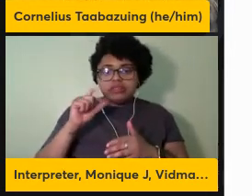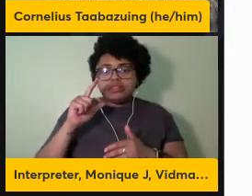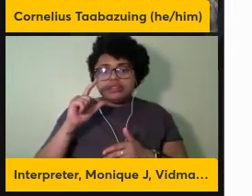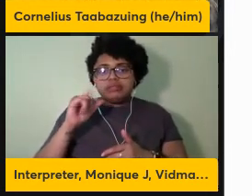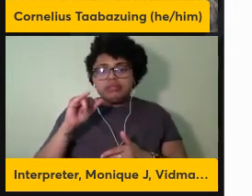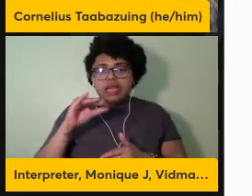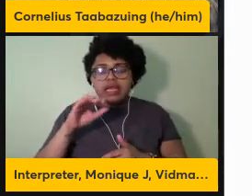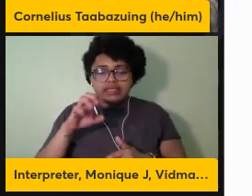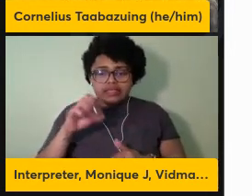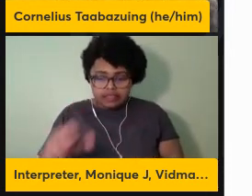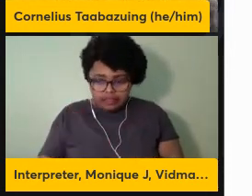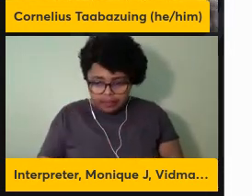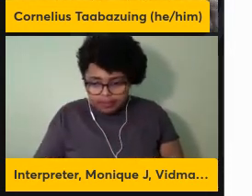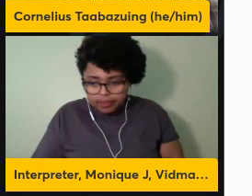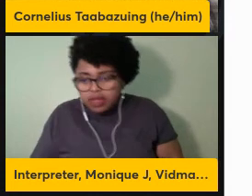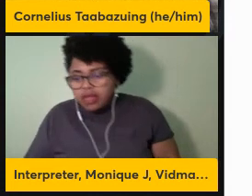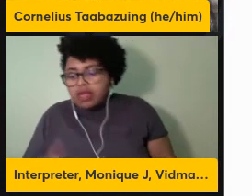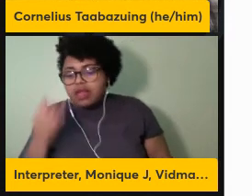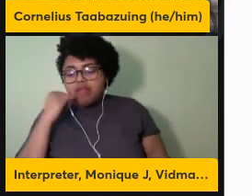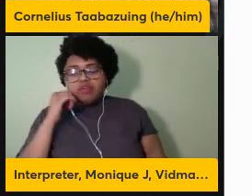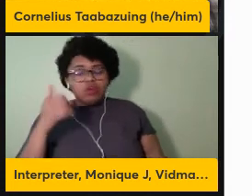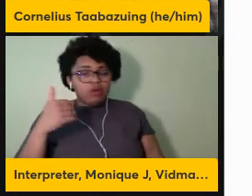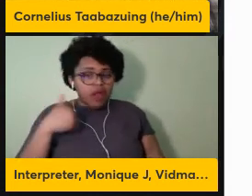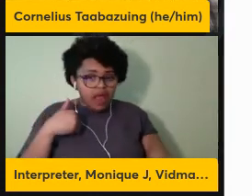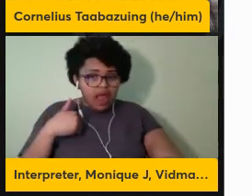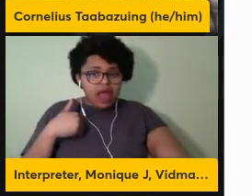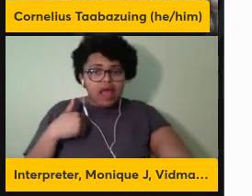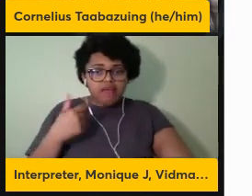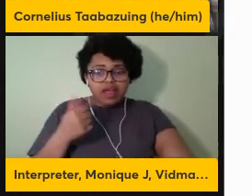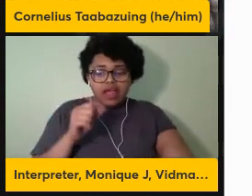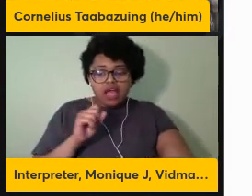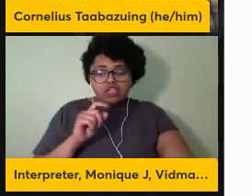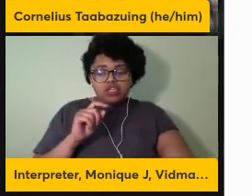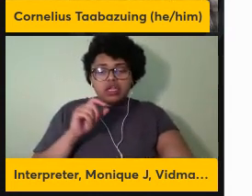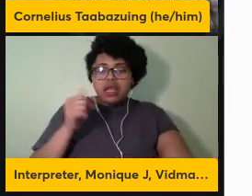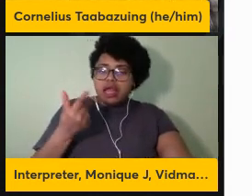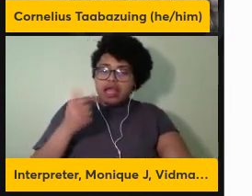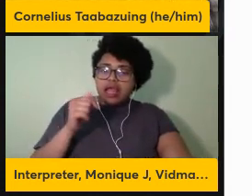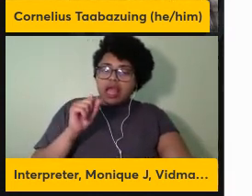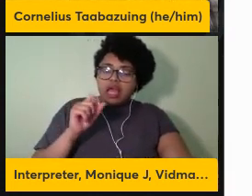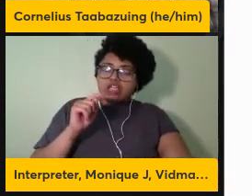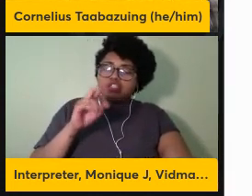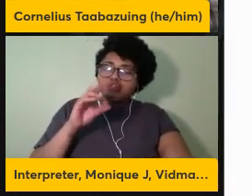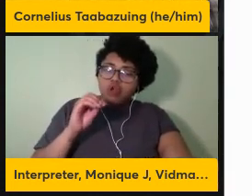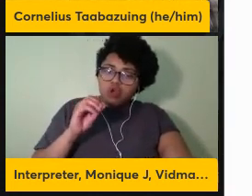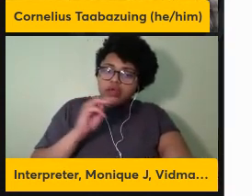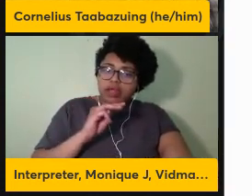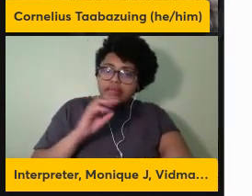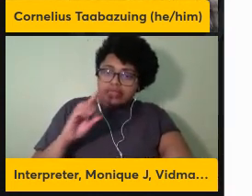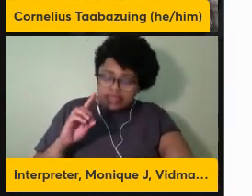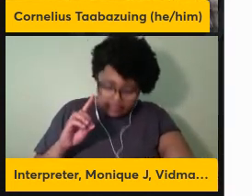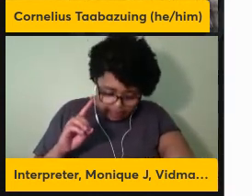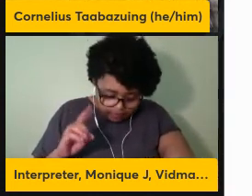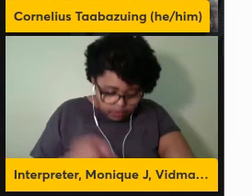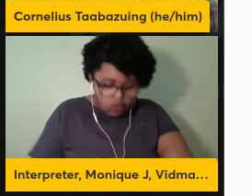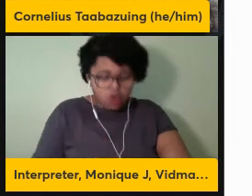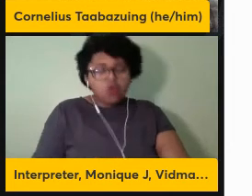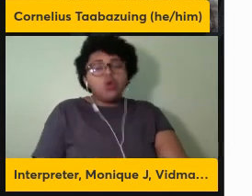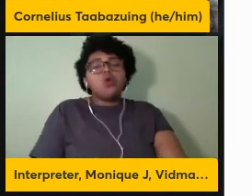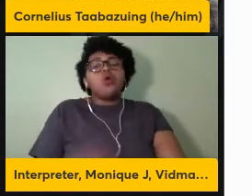now, if we don't have gastromin D present, which is the pyroptotic substrate, what we see is that now with our